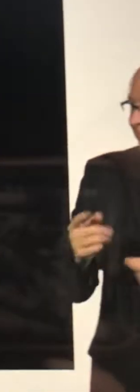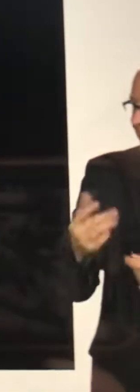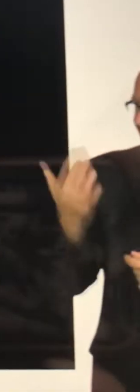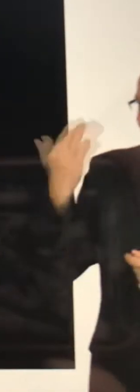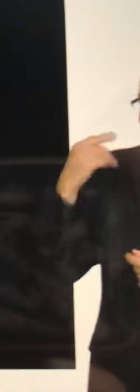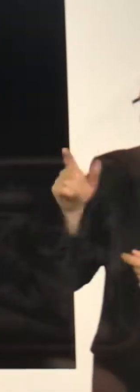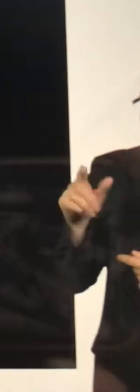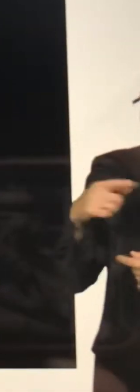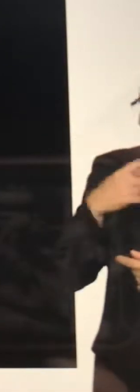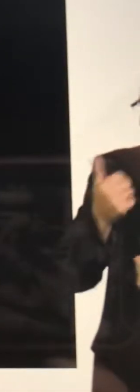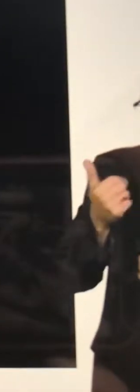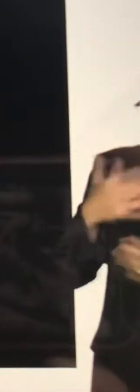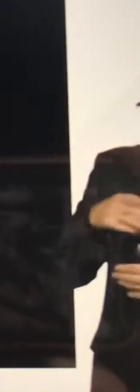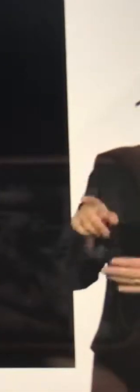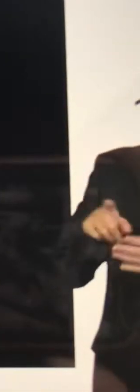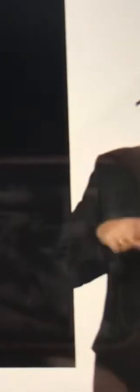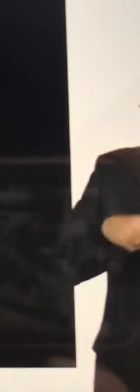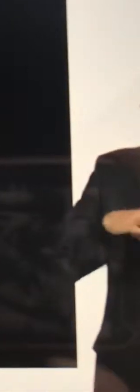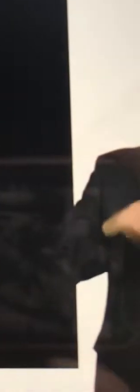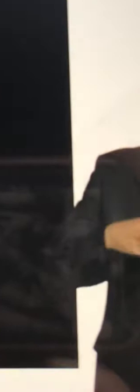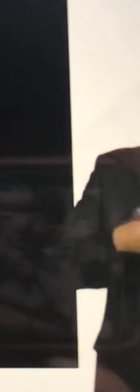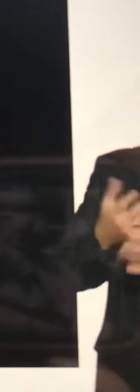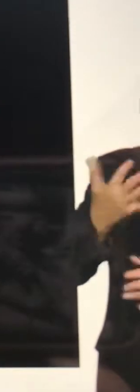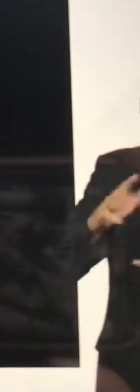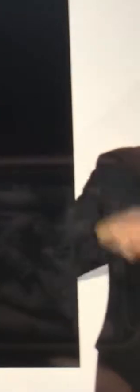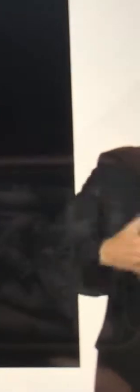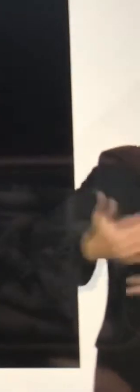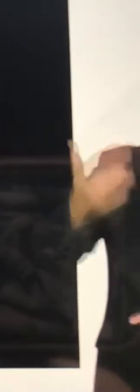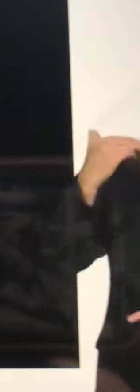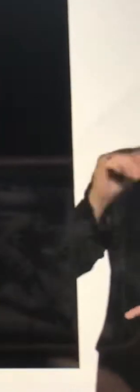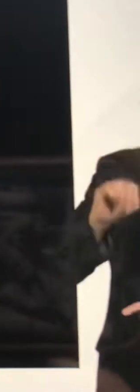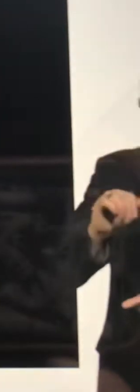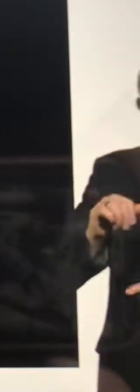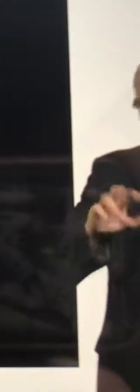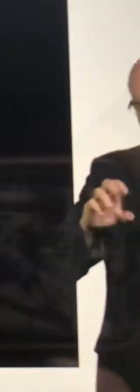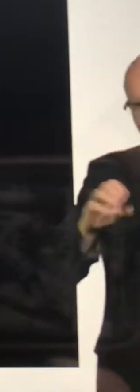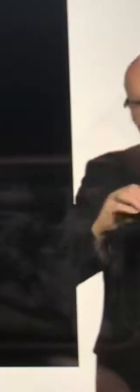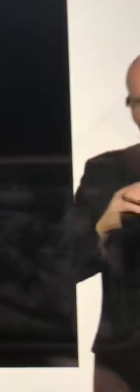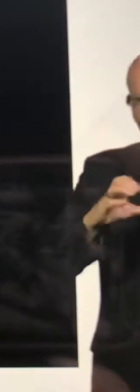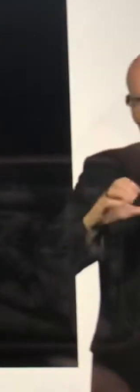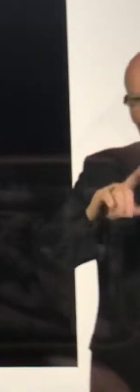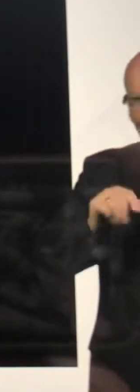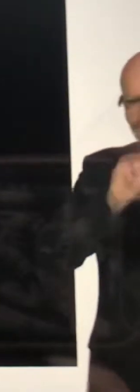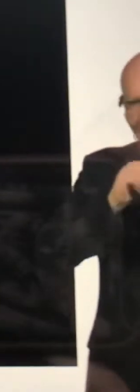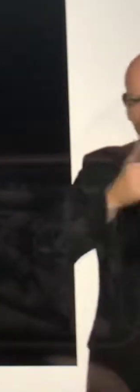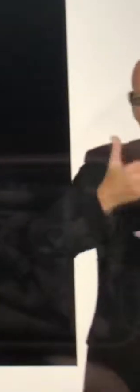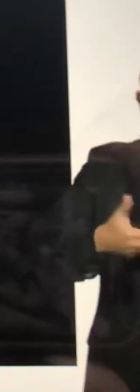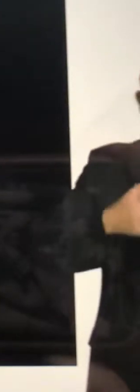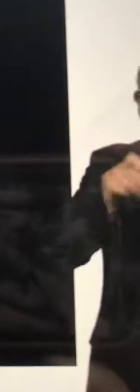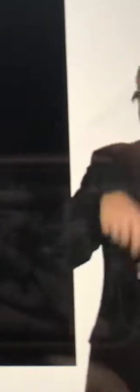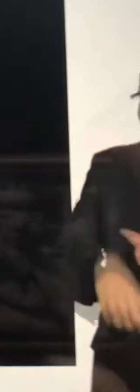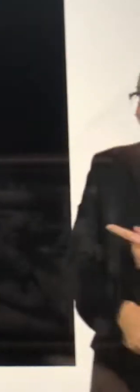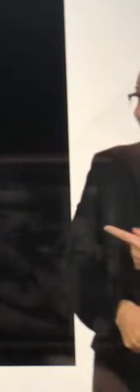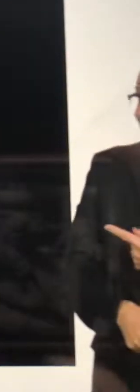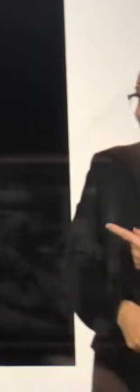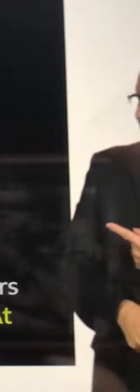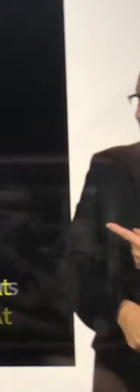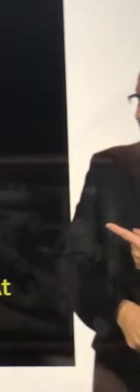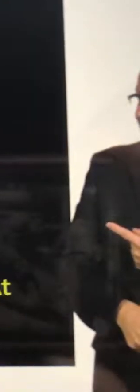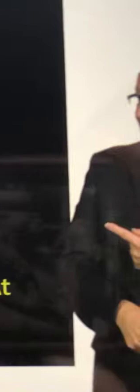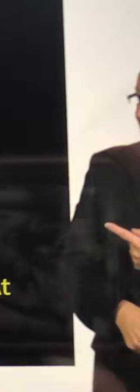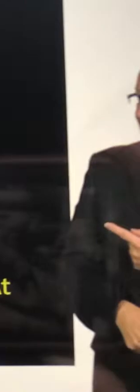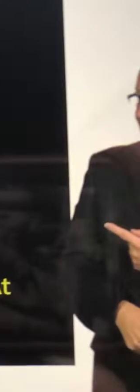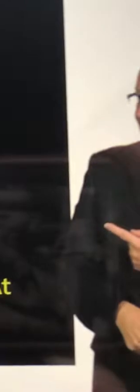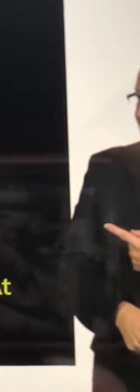At this moment, Apollo 11 is nearly 35,000 miles out from Earth and heading for the moon at 7,000 miles an hour. Over the week of the